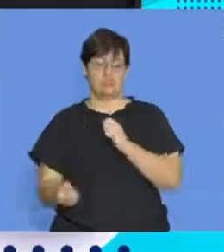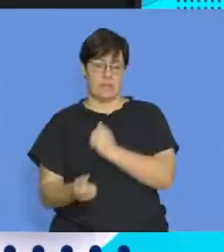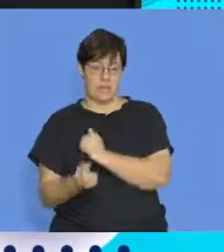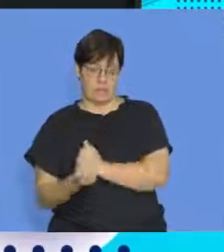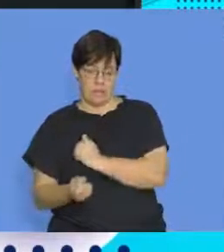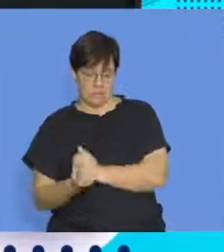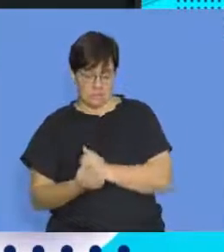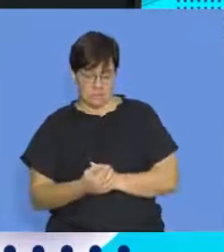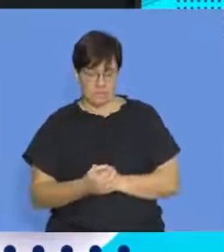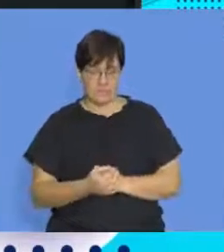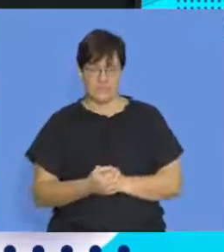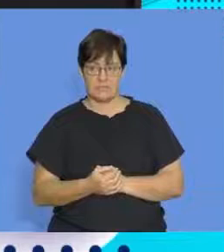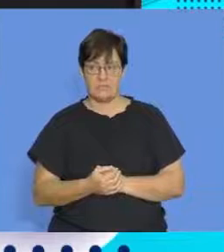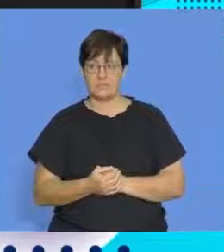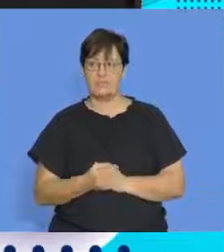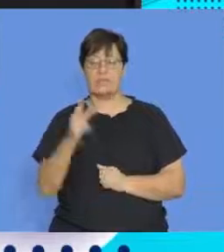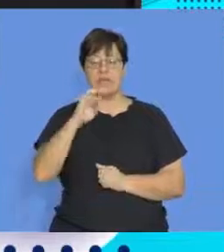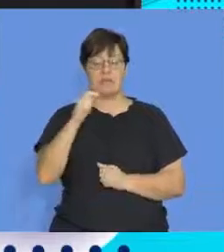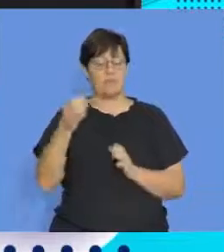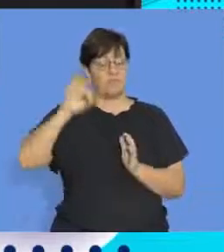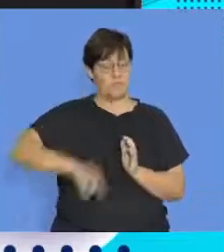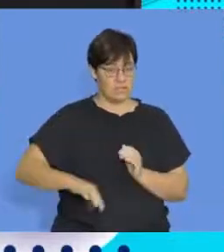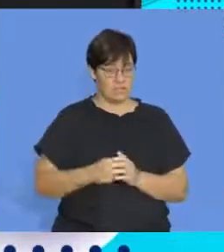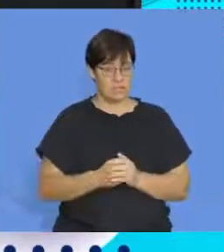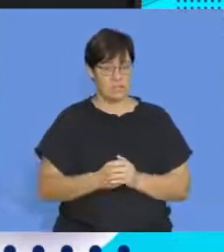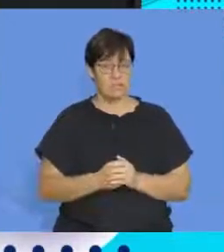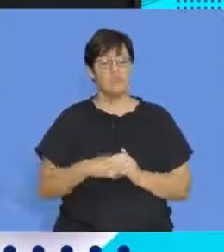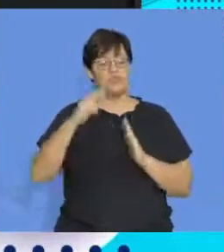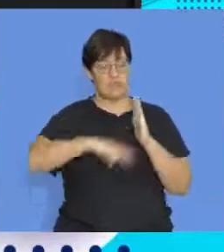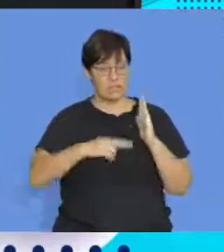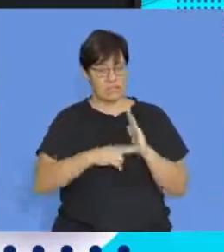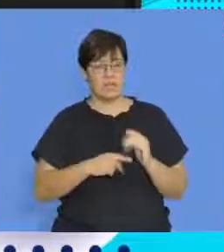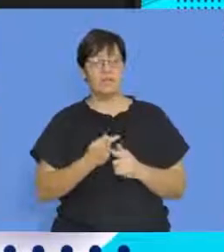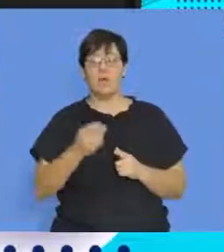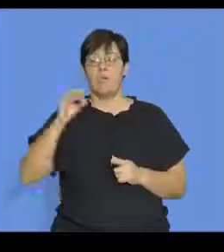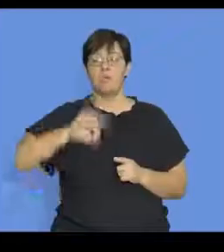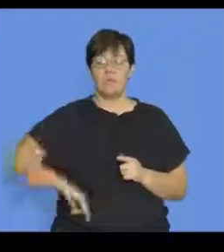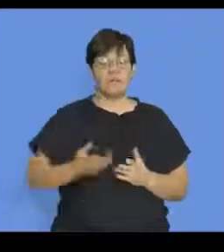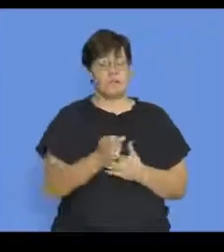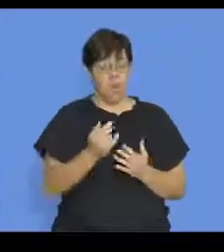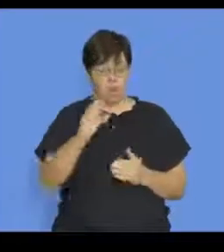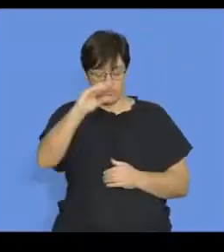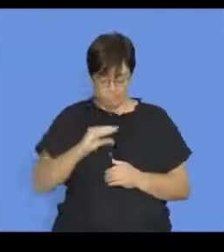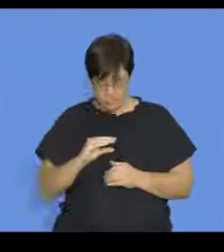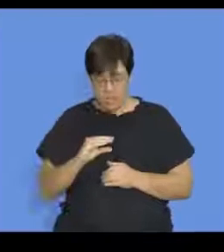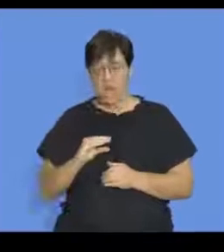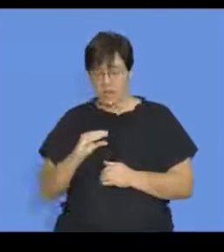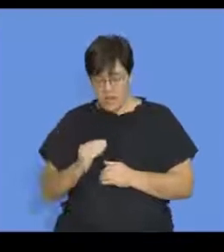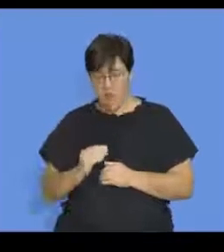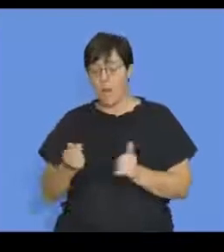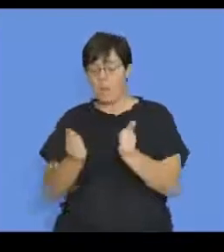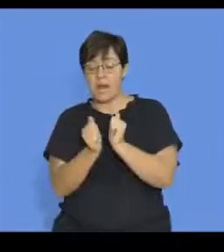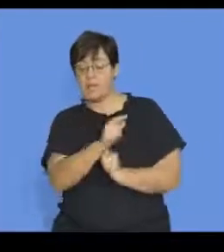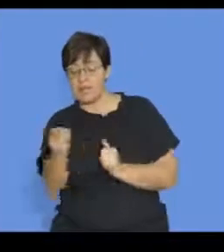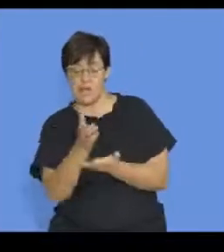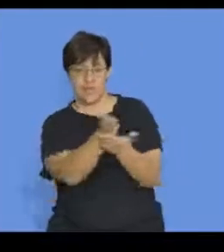changes. Right, so after calculating net profit, I just want to read this, guys. The profit is then shared